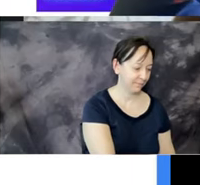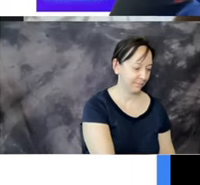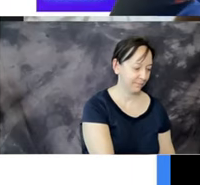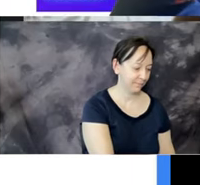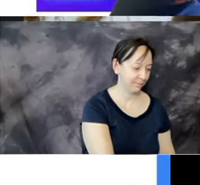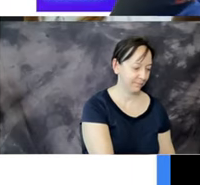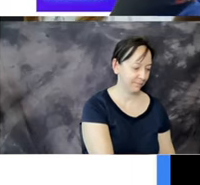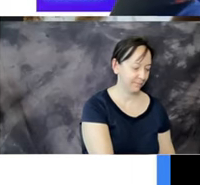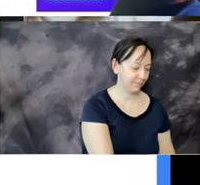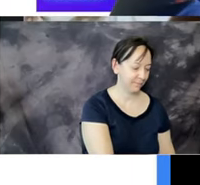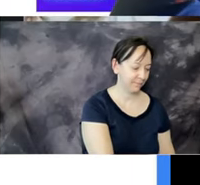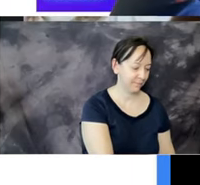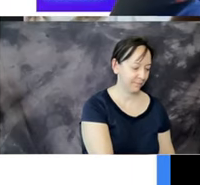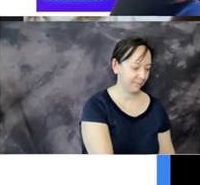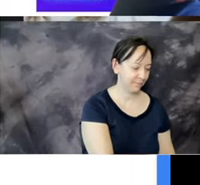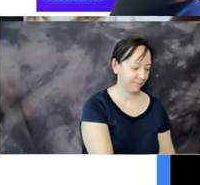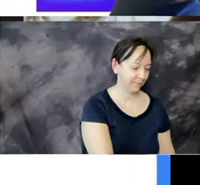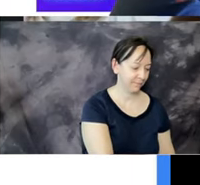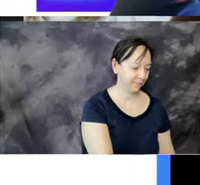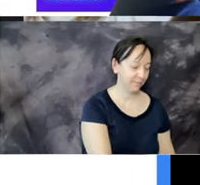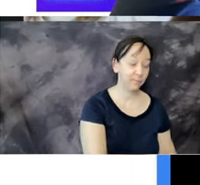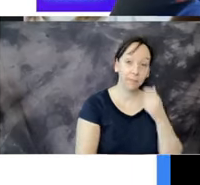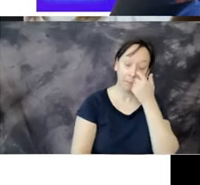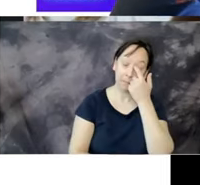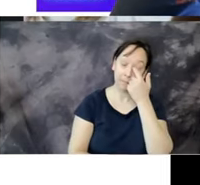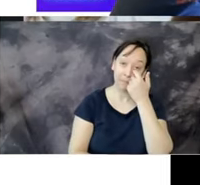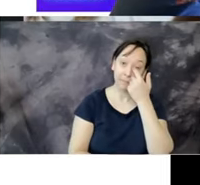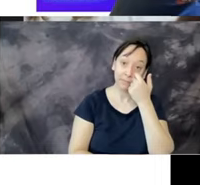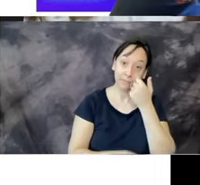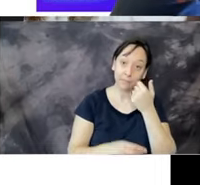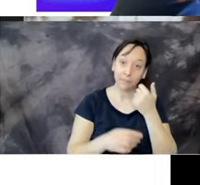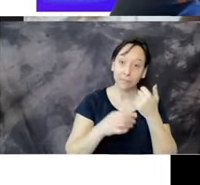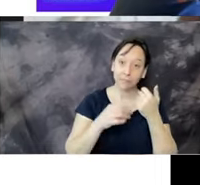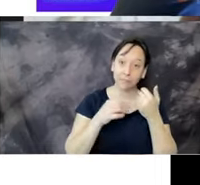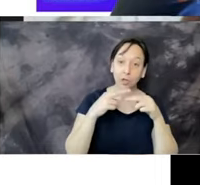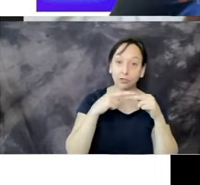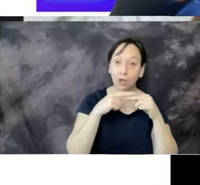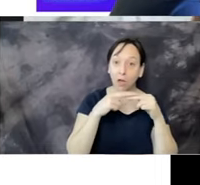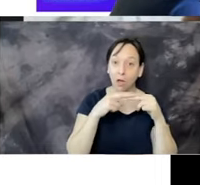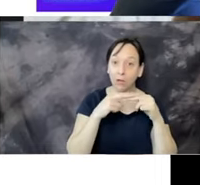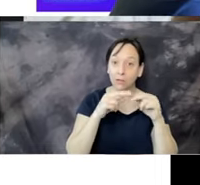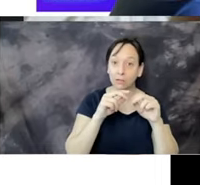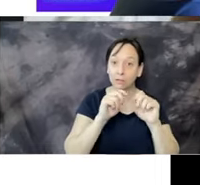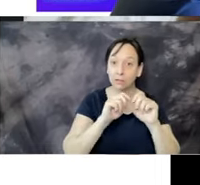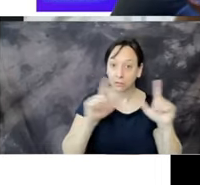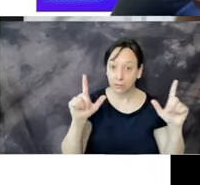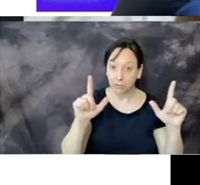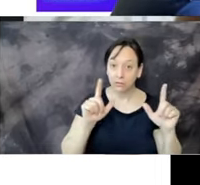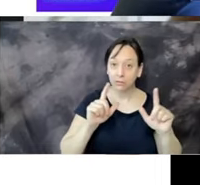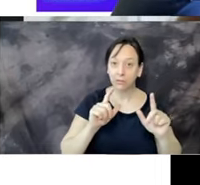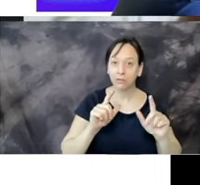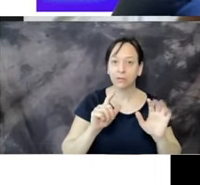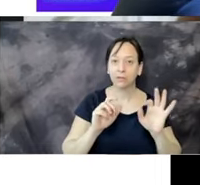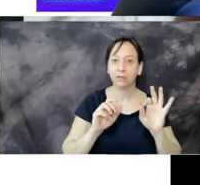Great. Sarah, if you could advance us to our welcome slide. Thank you. So